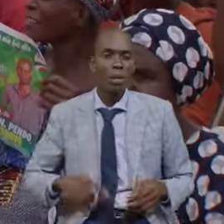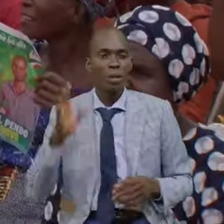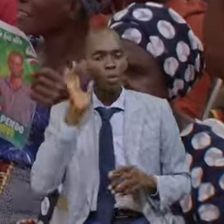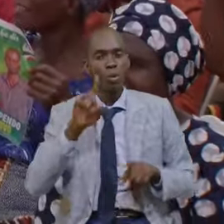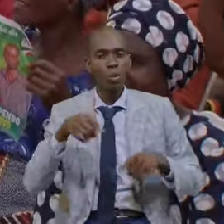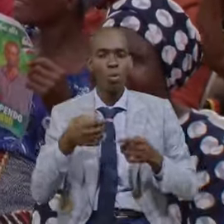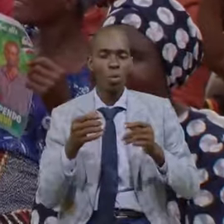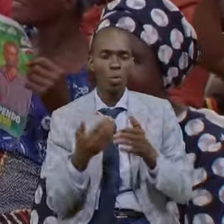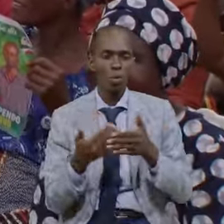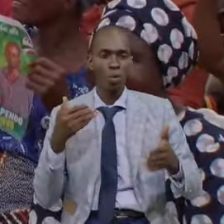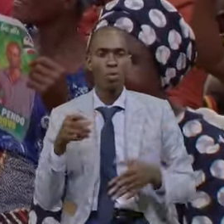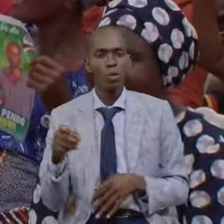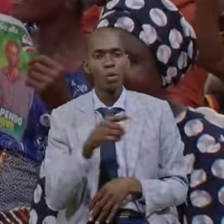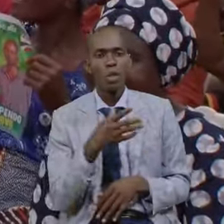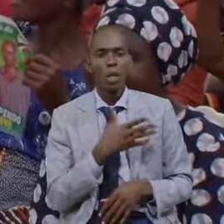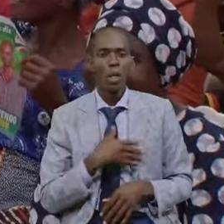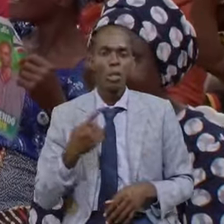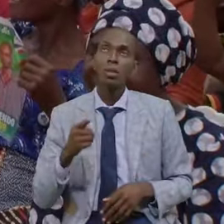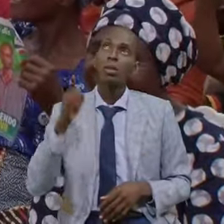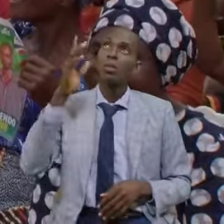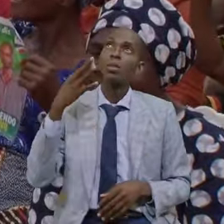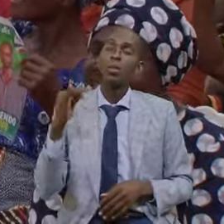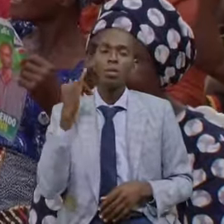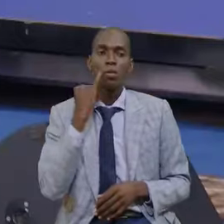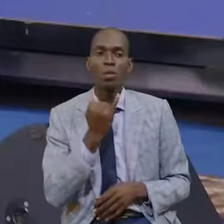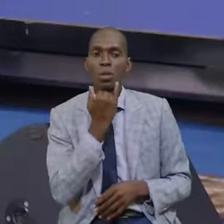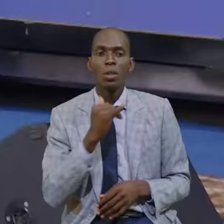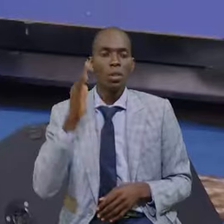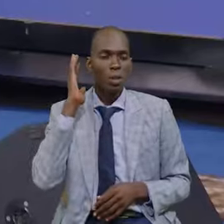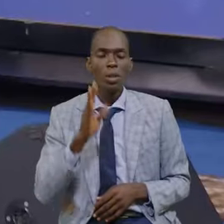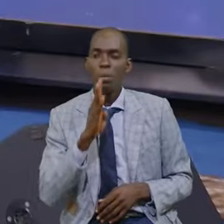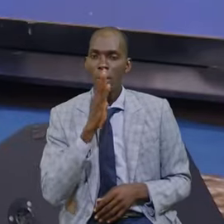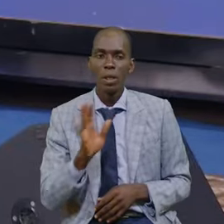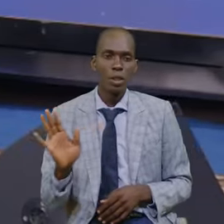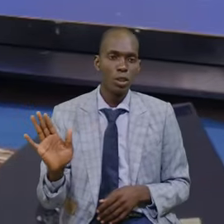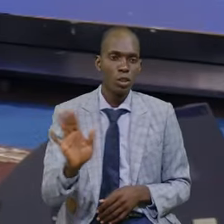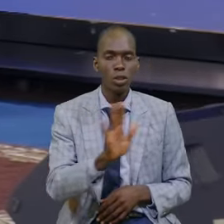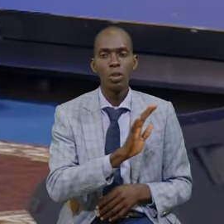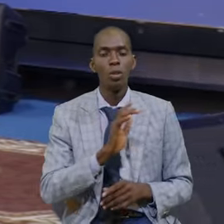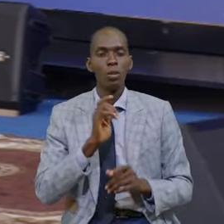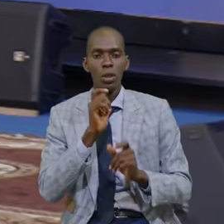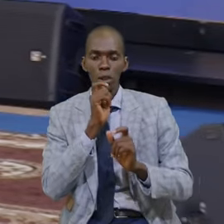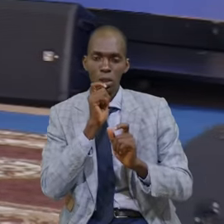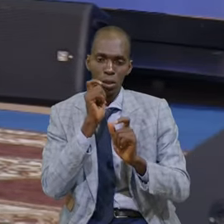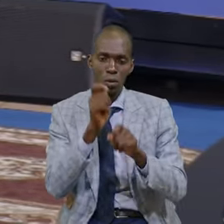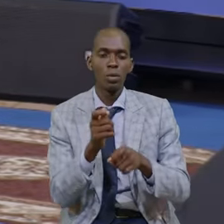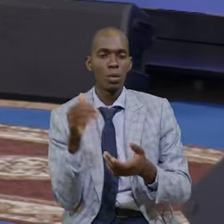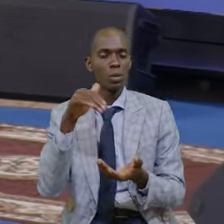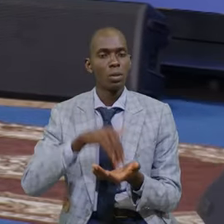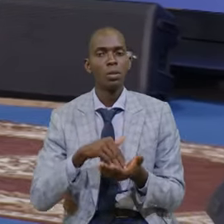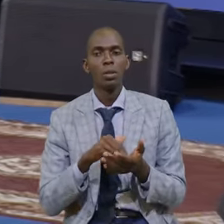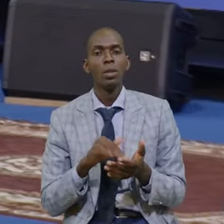the God of Israel shall be thy rear ward. In the rear, that is, behind